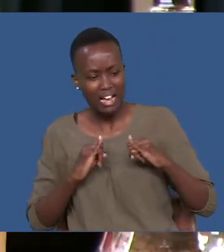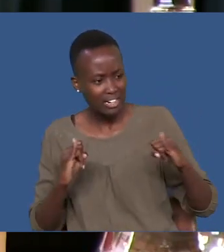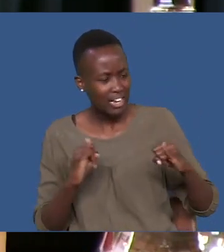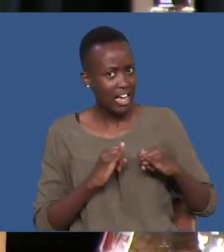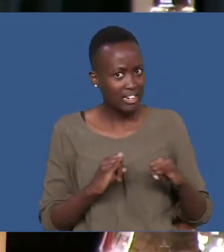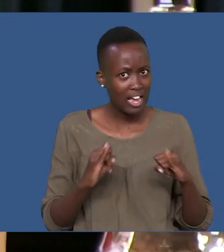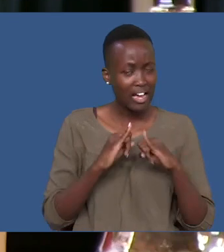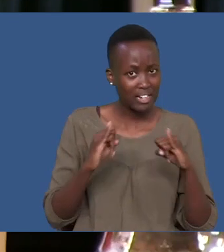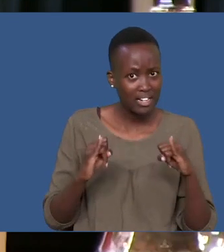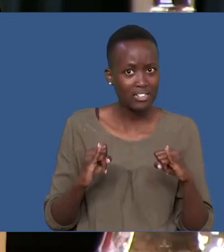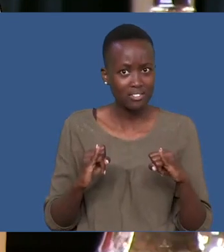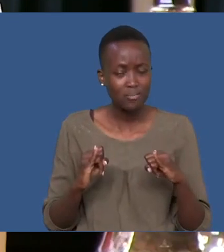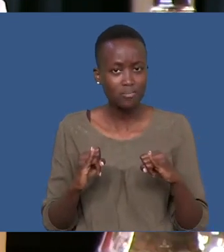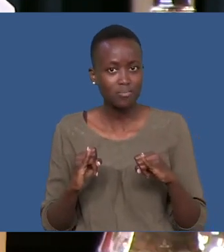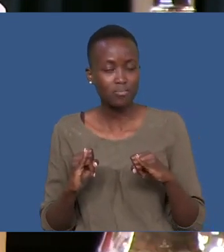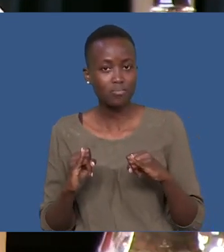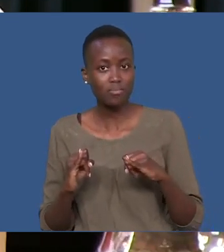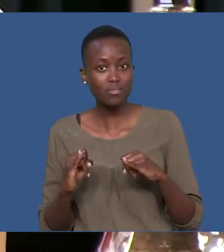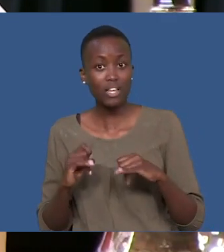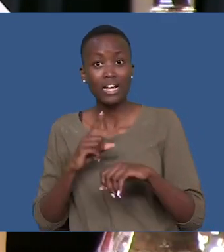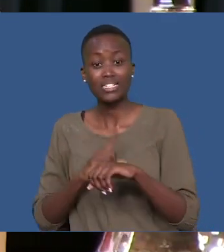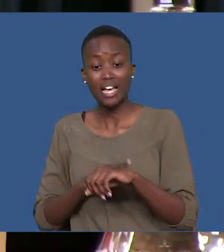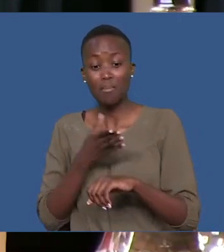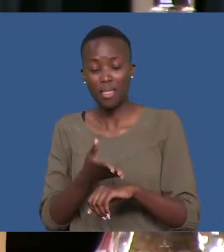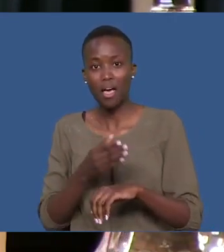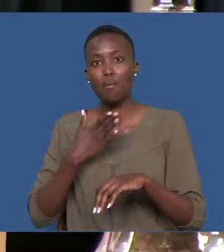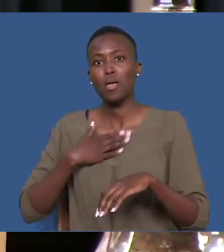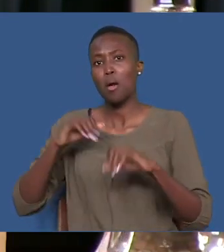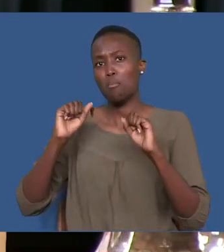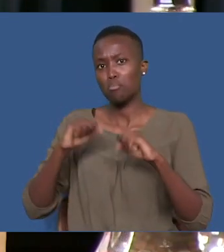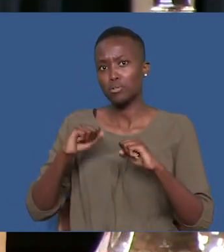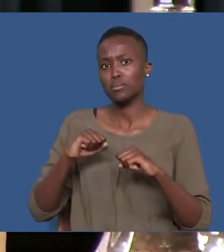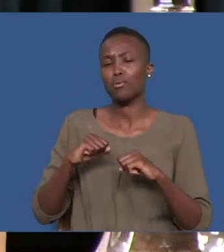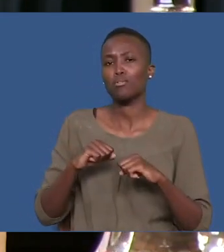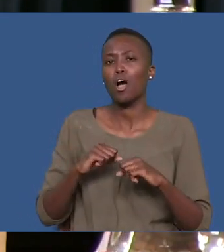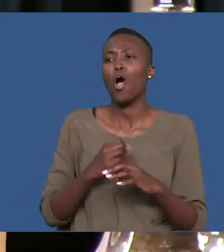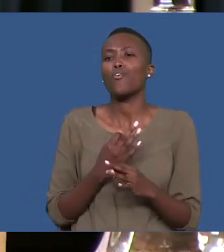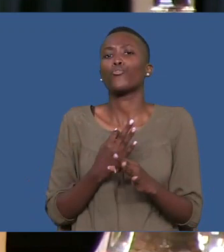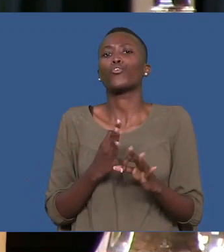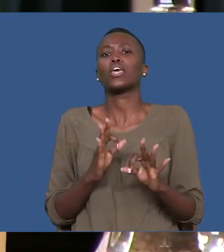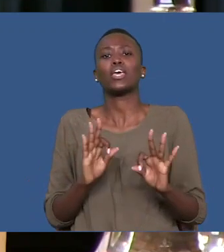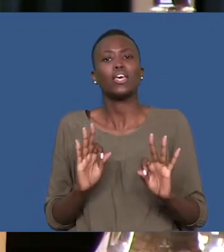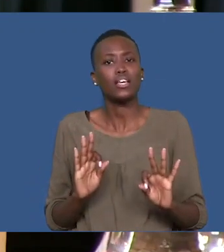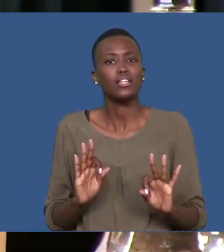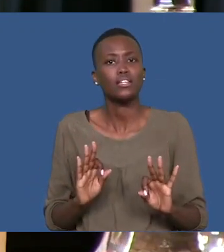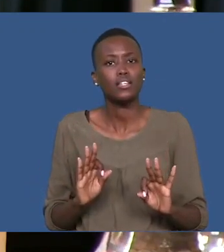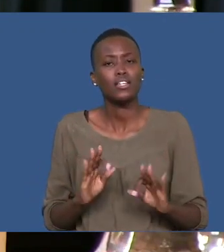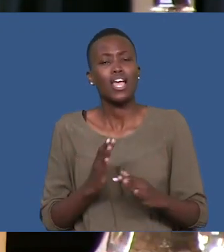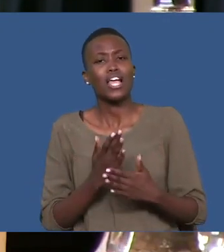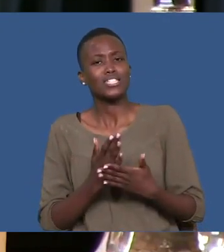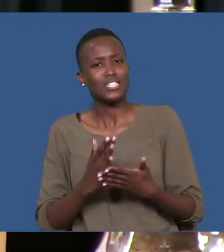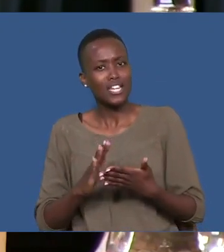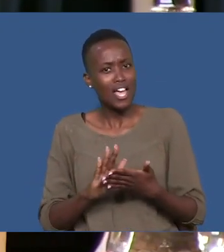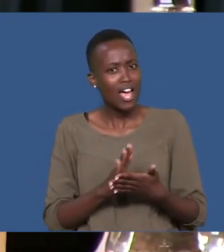a new fresh bunch of trees. At that point when we are all vulnerable and dirty, That's the point